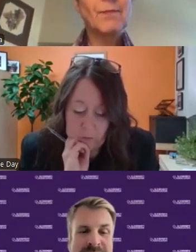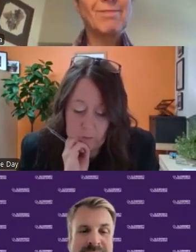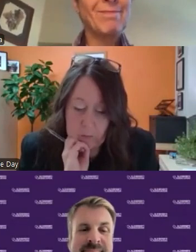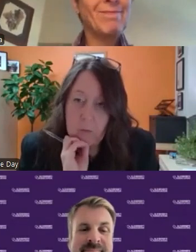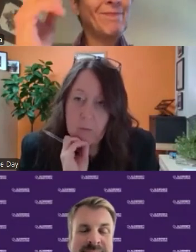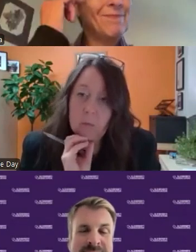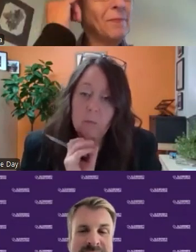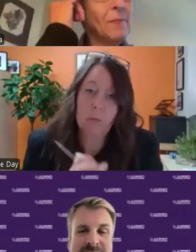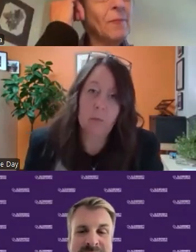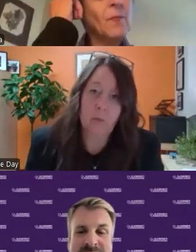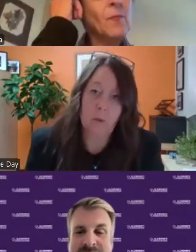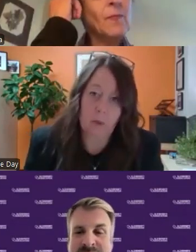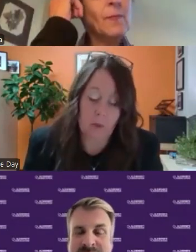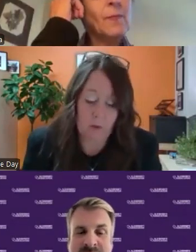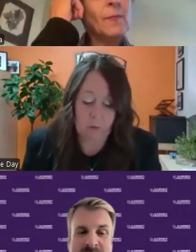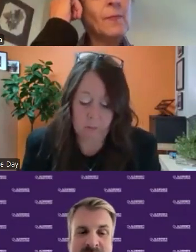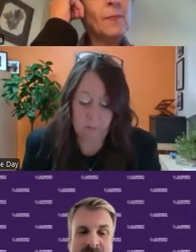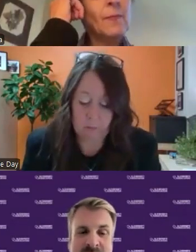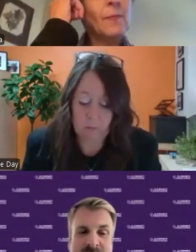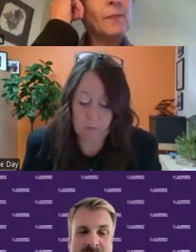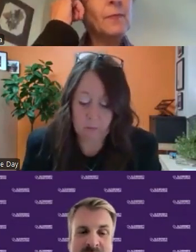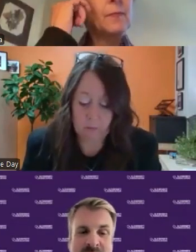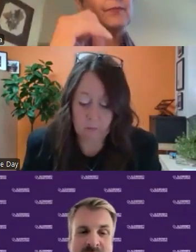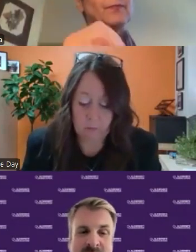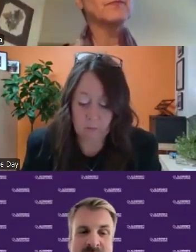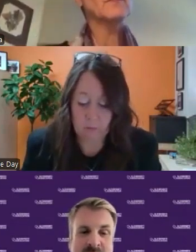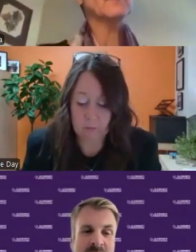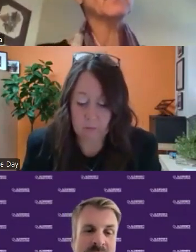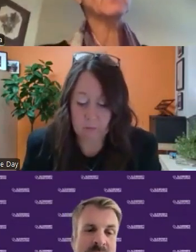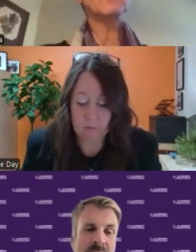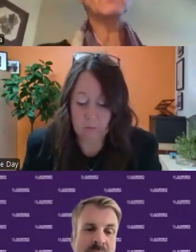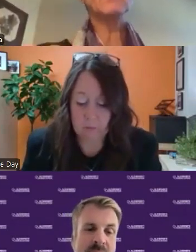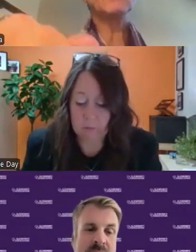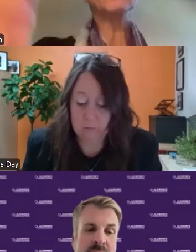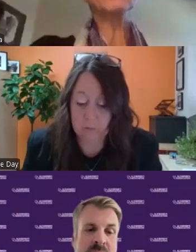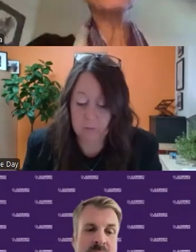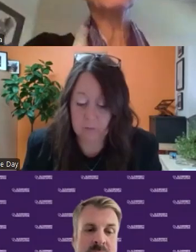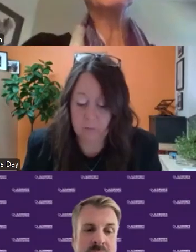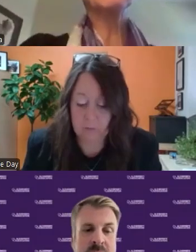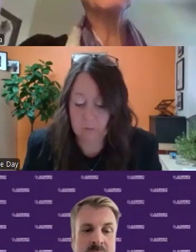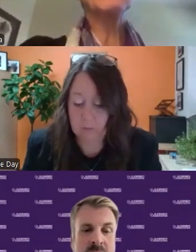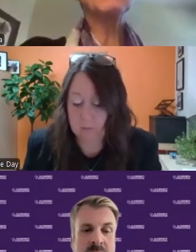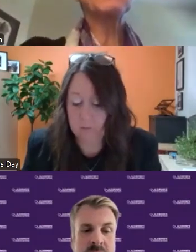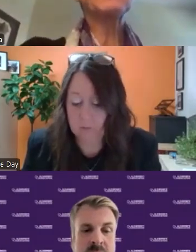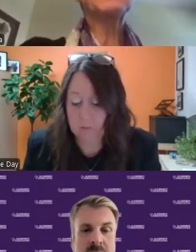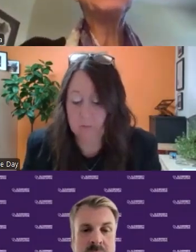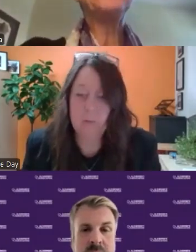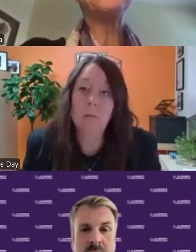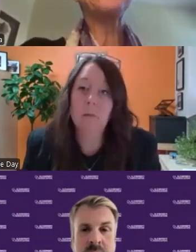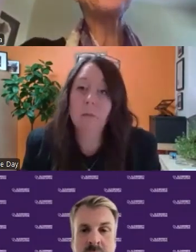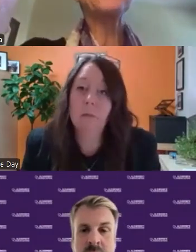as she usually is, and something to look forward to. So other people have questions